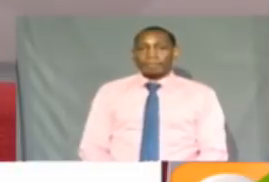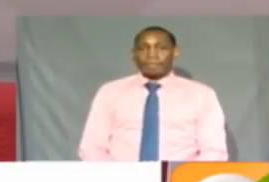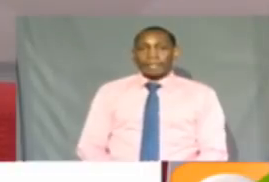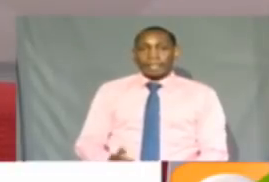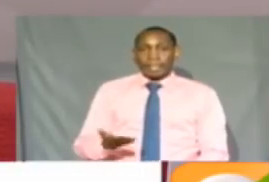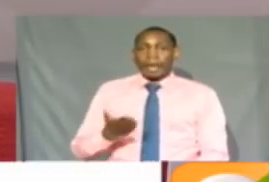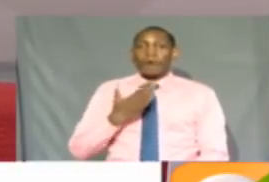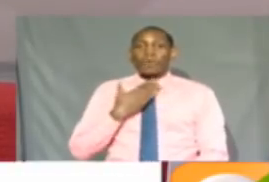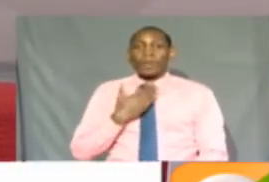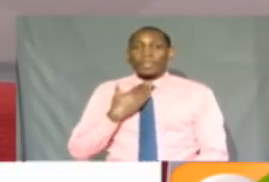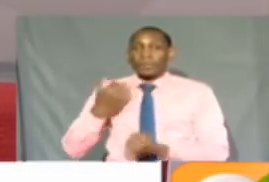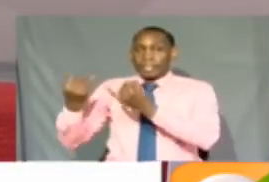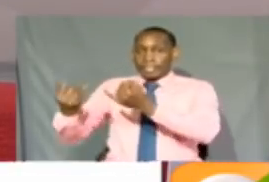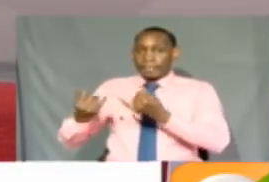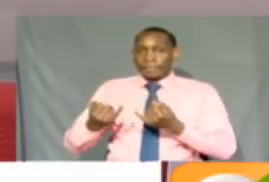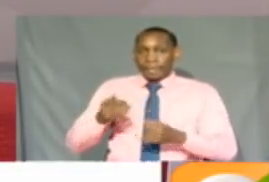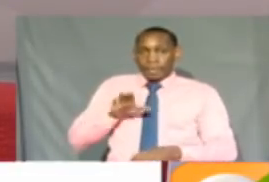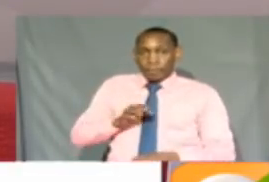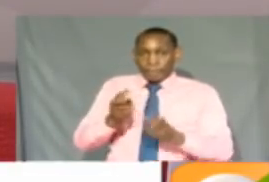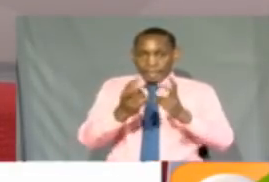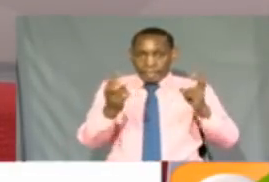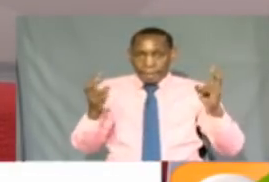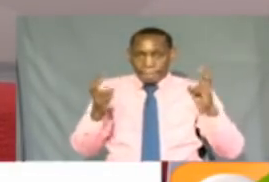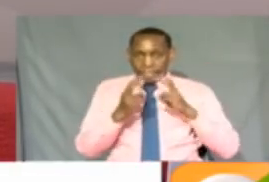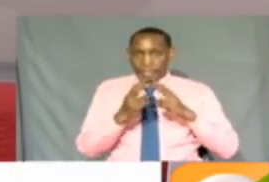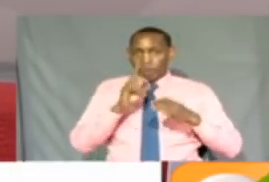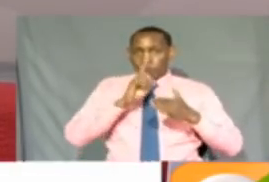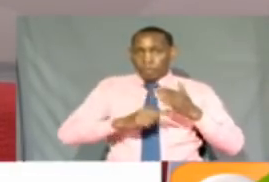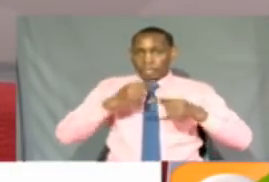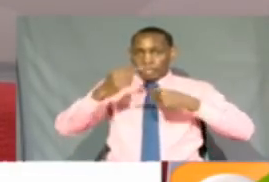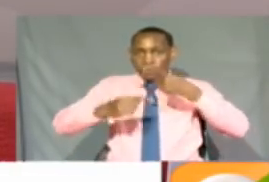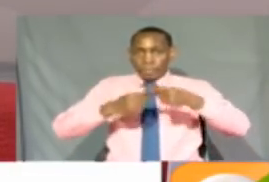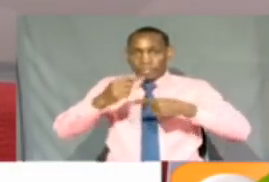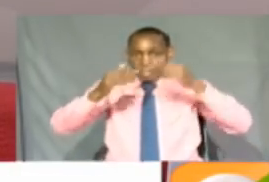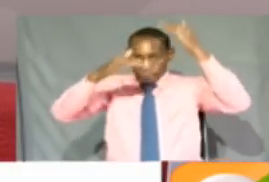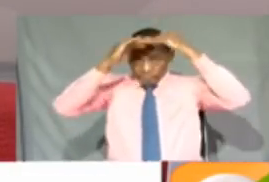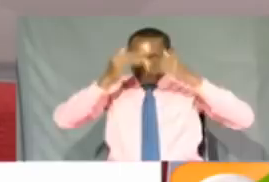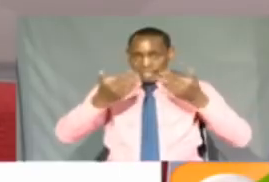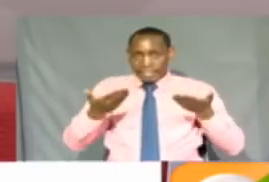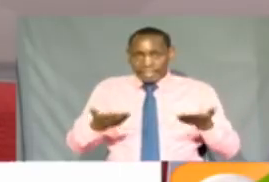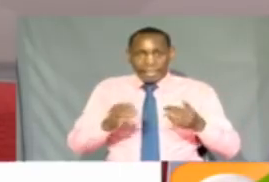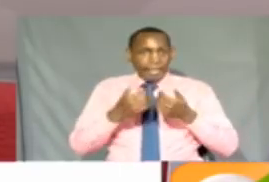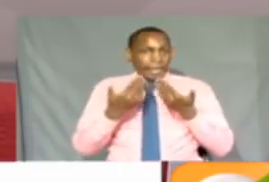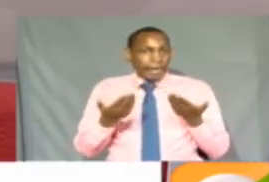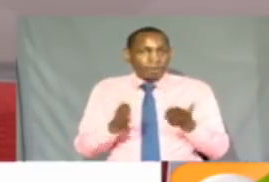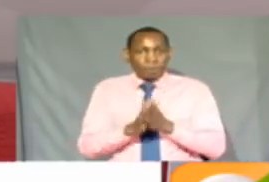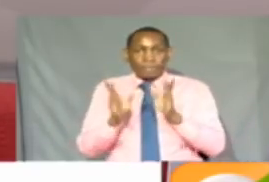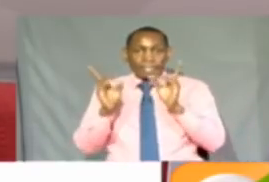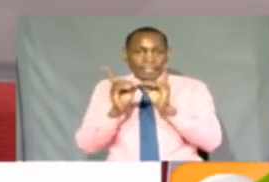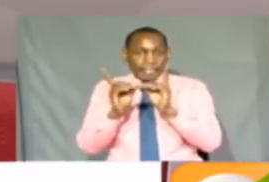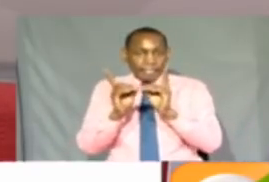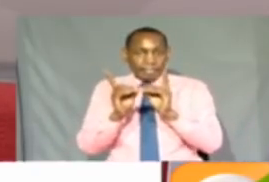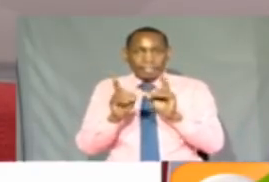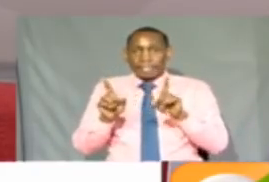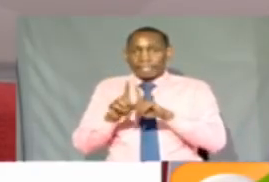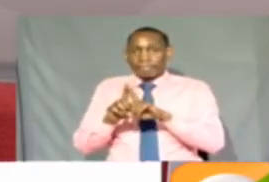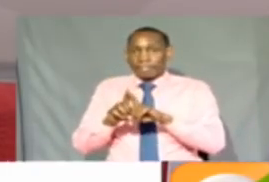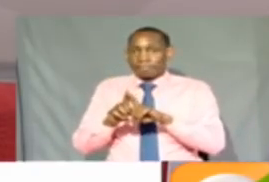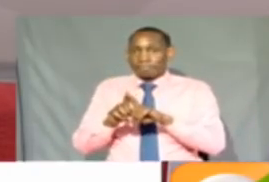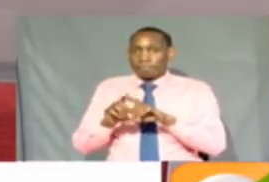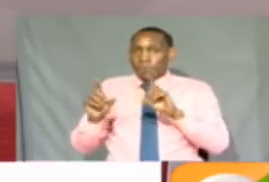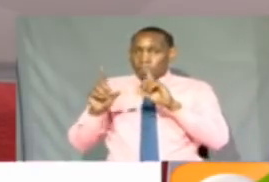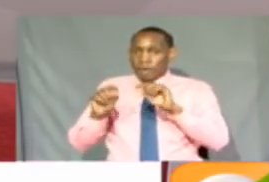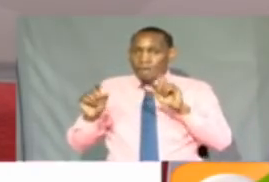on the panel. What is going on campus right now in terms of dating? Is it pretty much what he